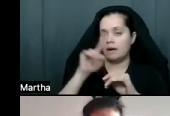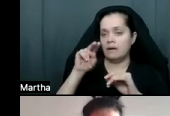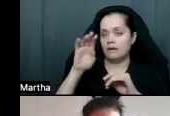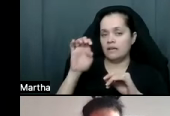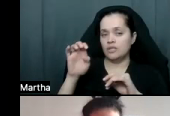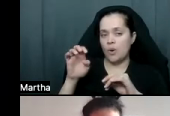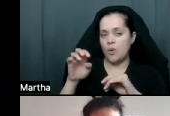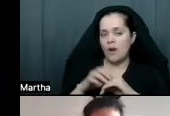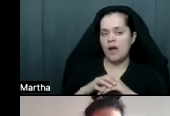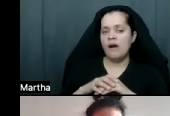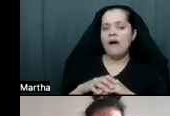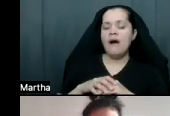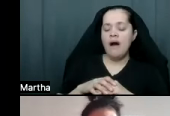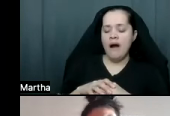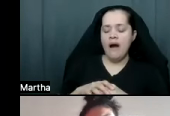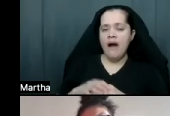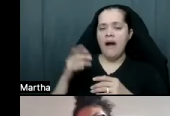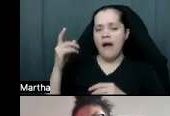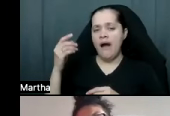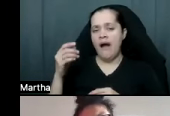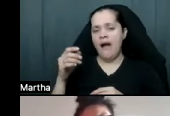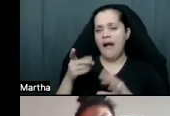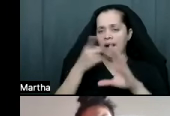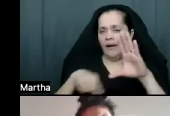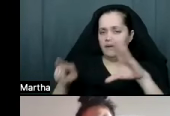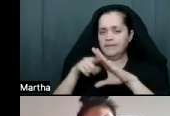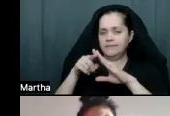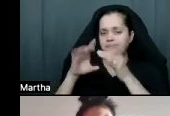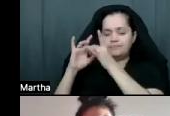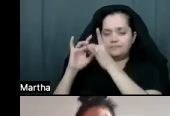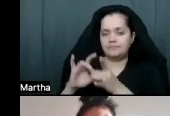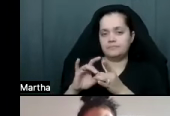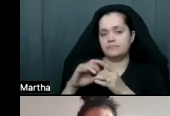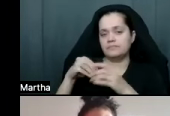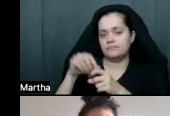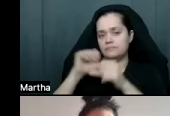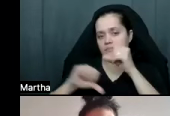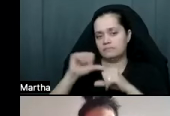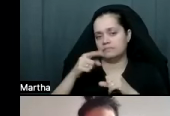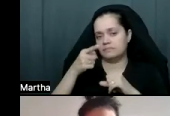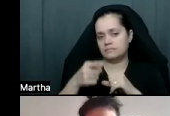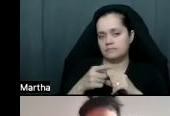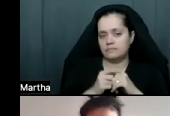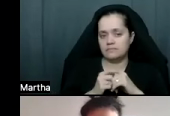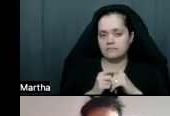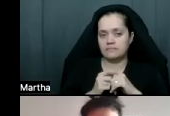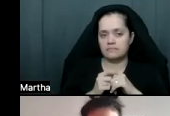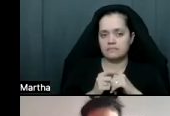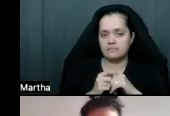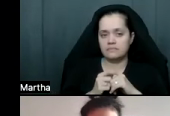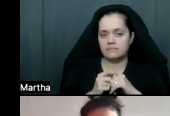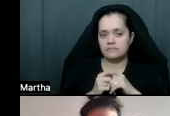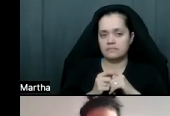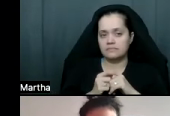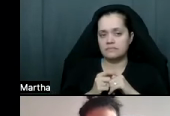zones that are concentrically linked or within each other like this. Thus,